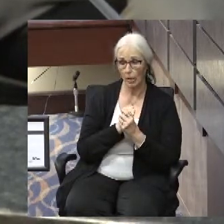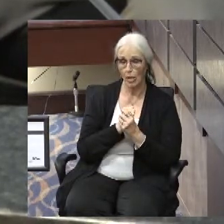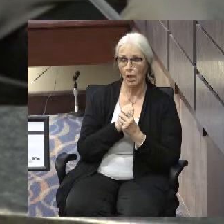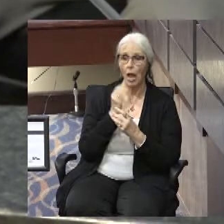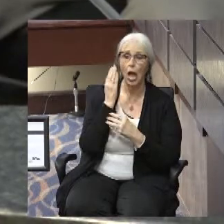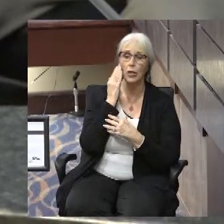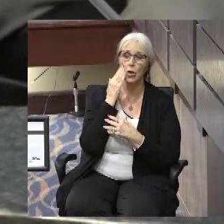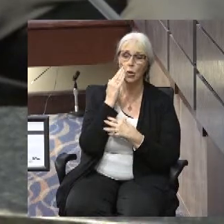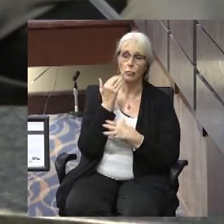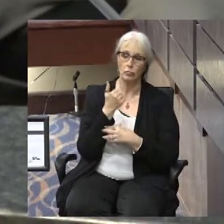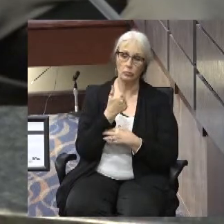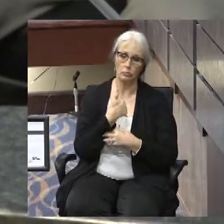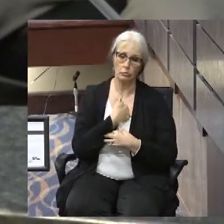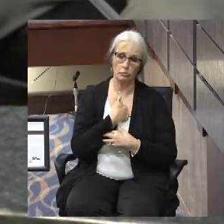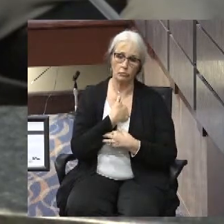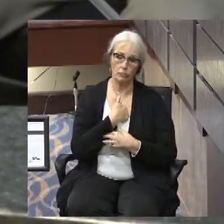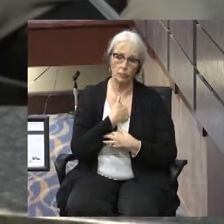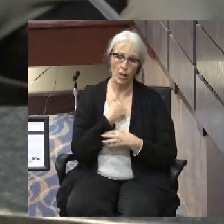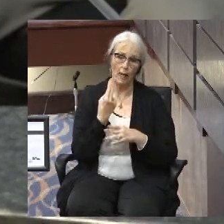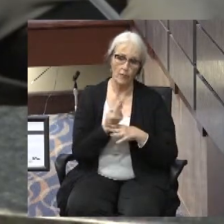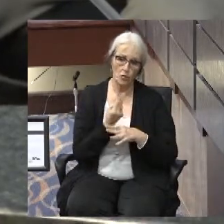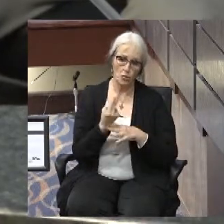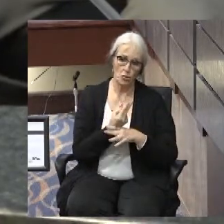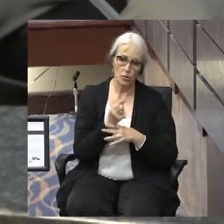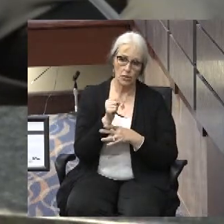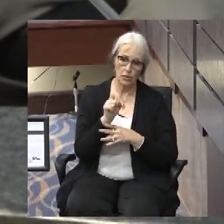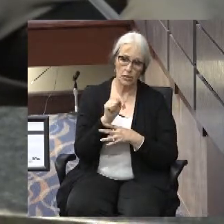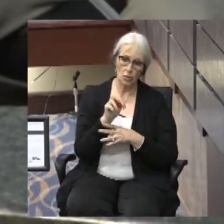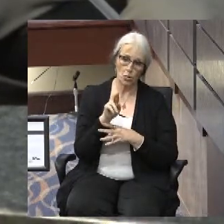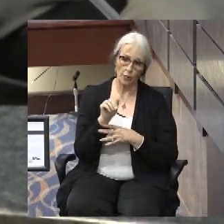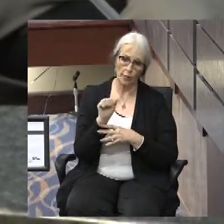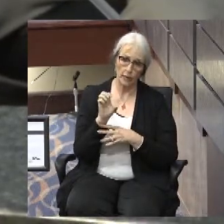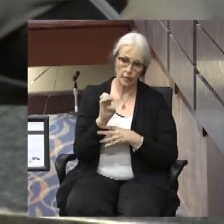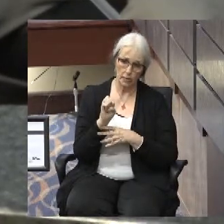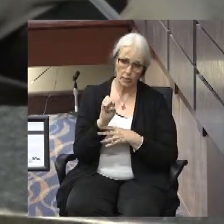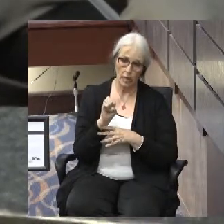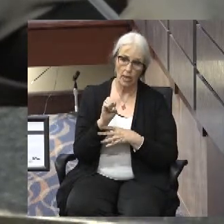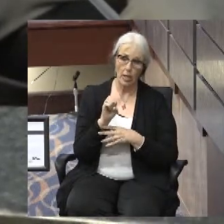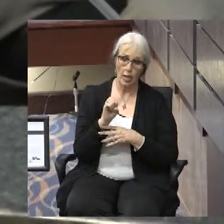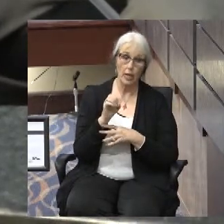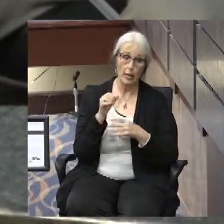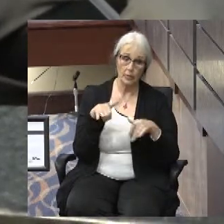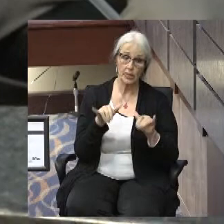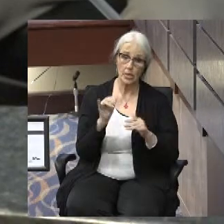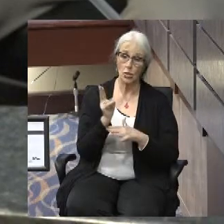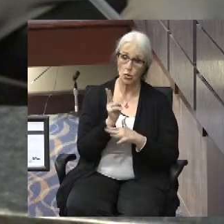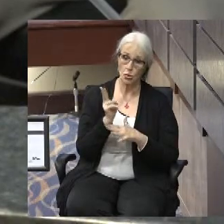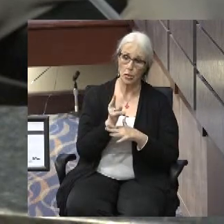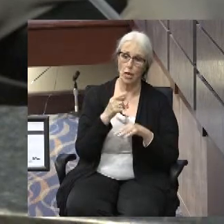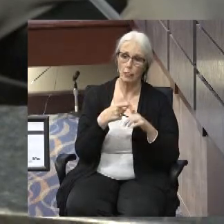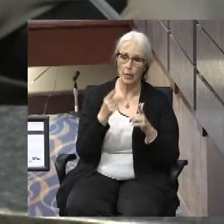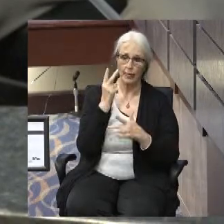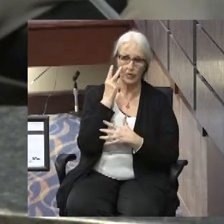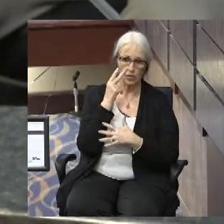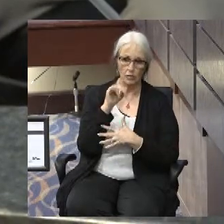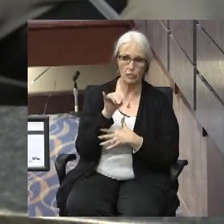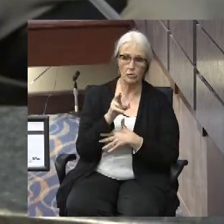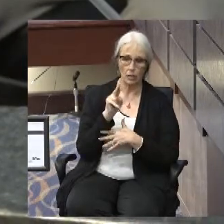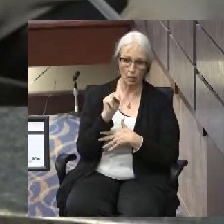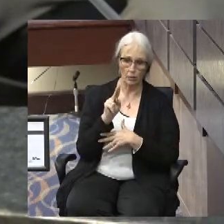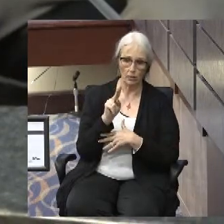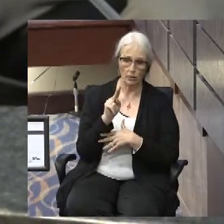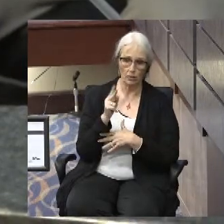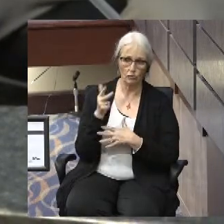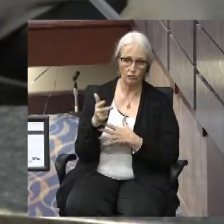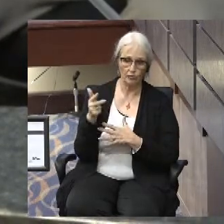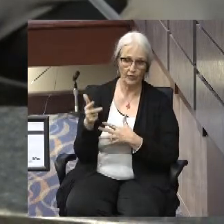have used that storage building and am using it, but I have seen junk vehicles